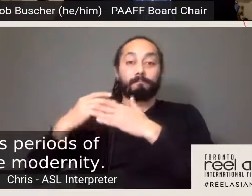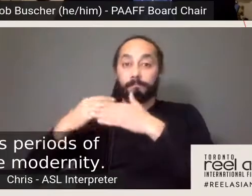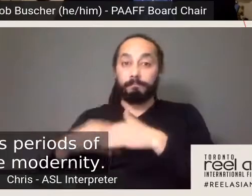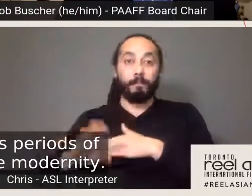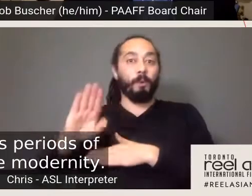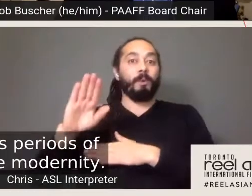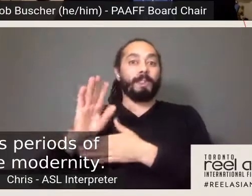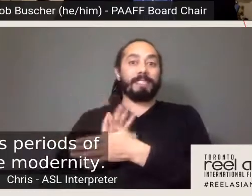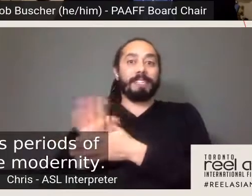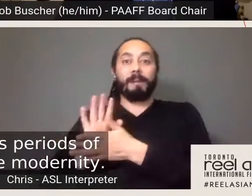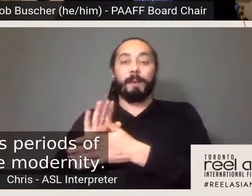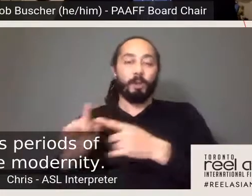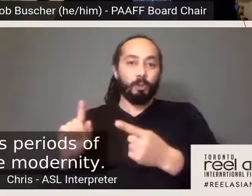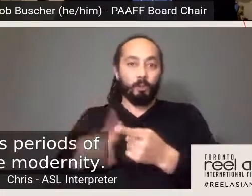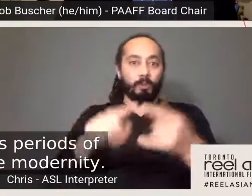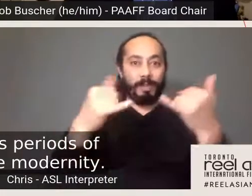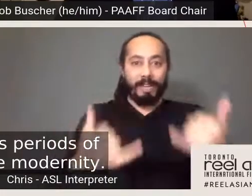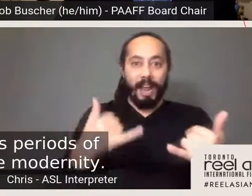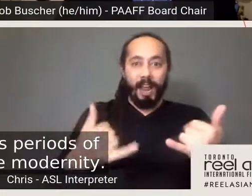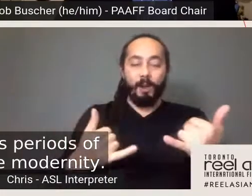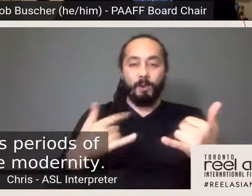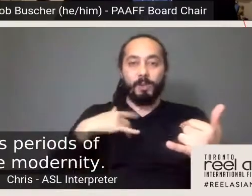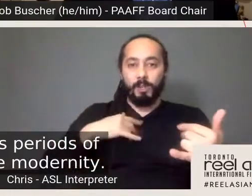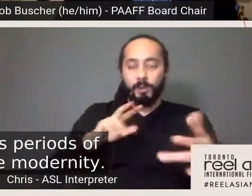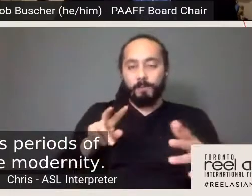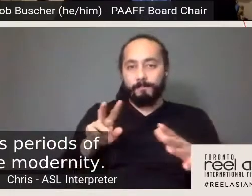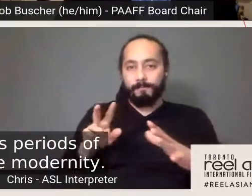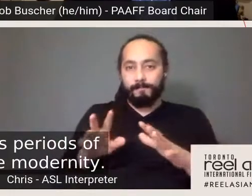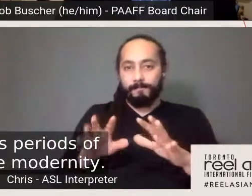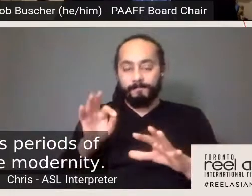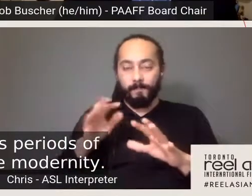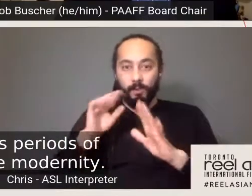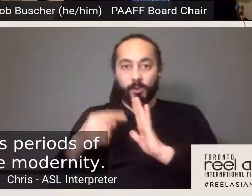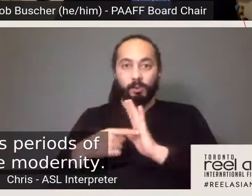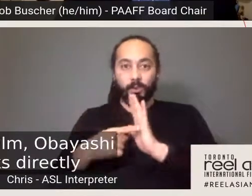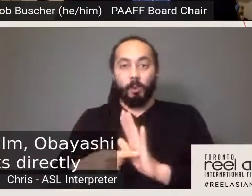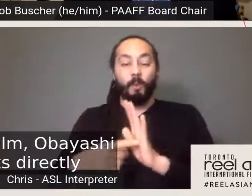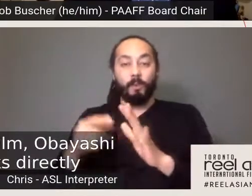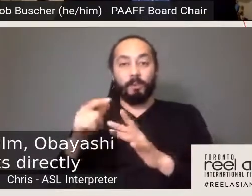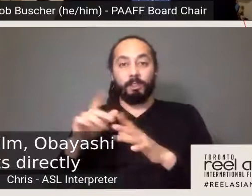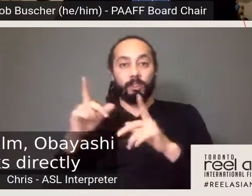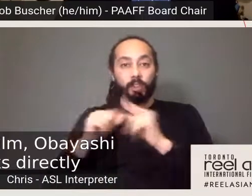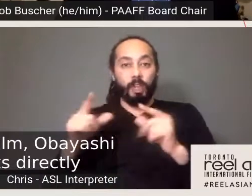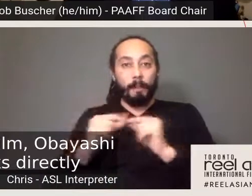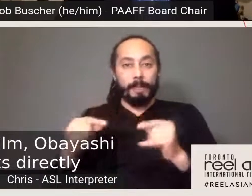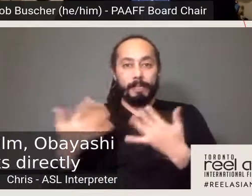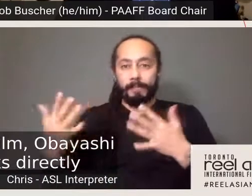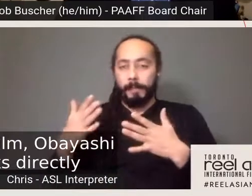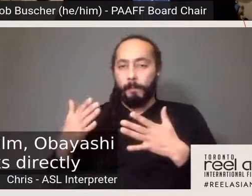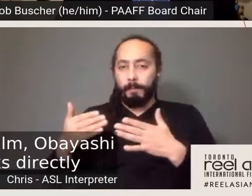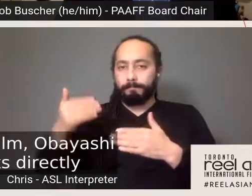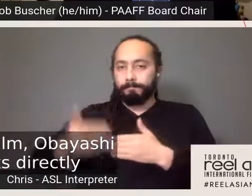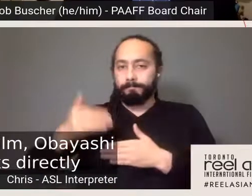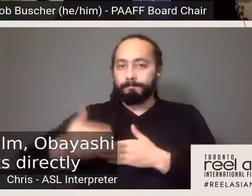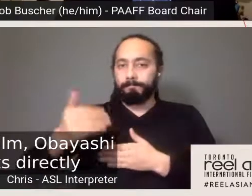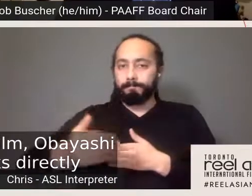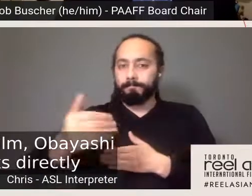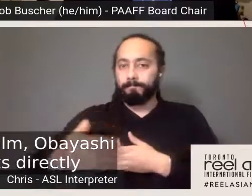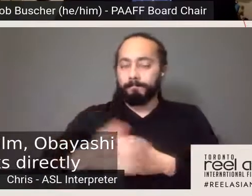day, to explore various periods of time in Japanese modernity. So looking at this